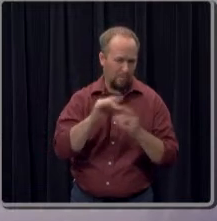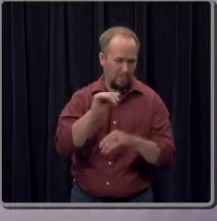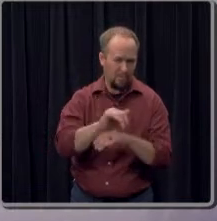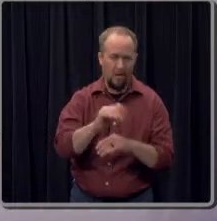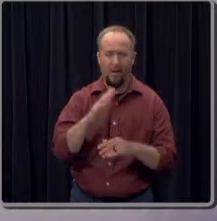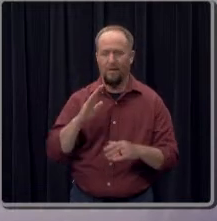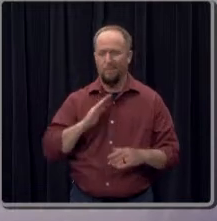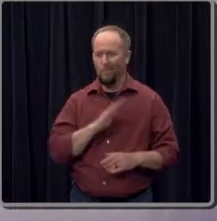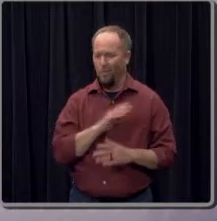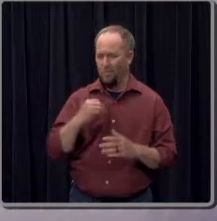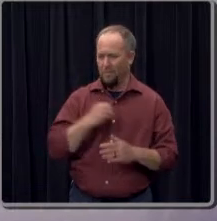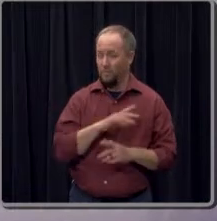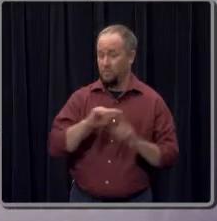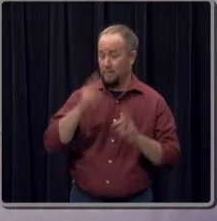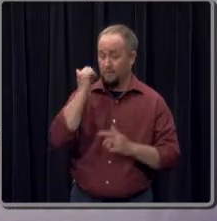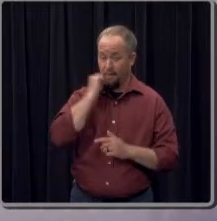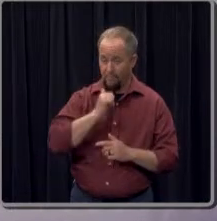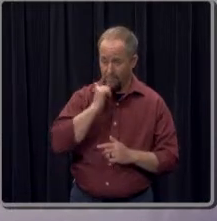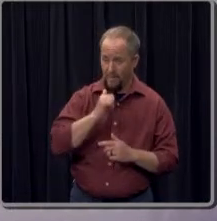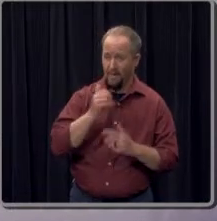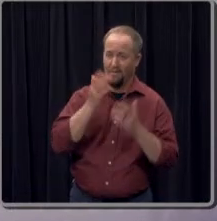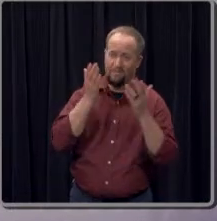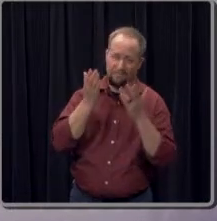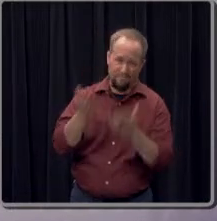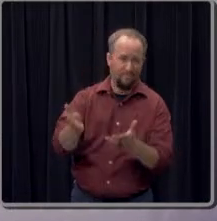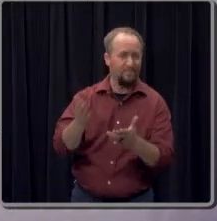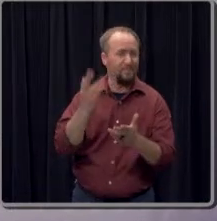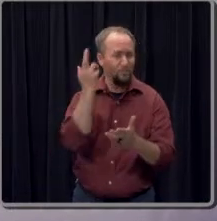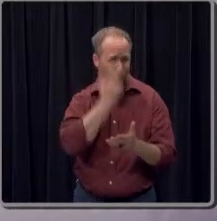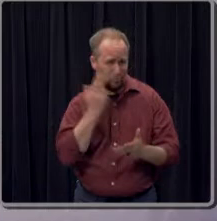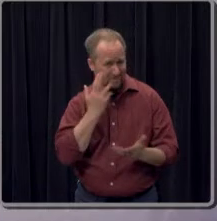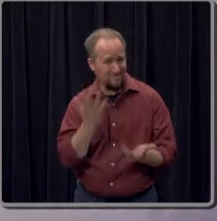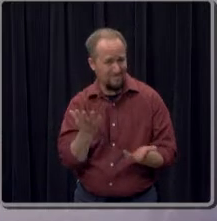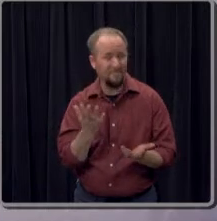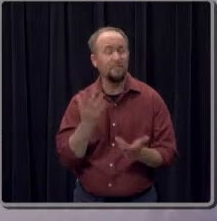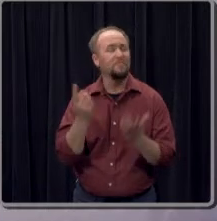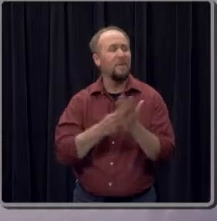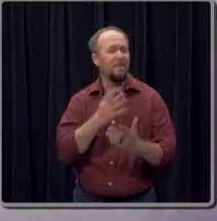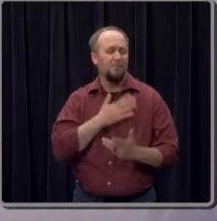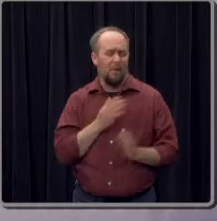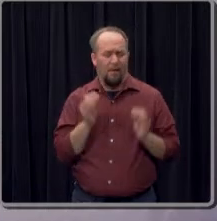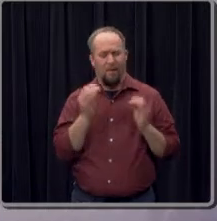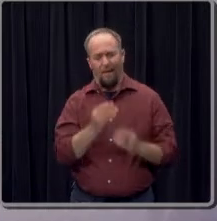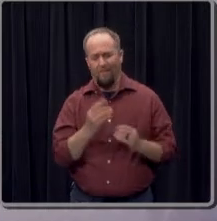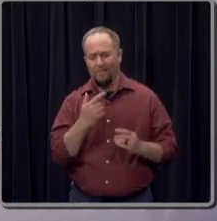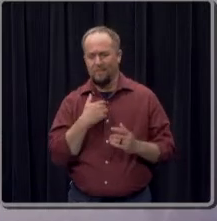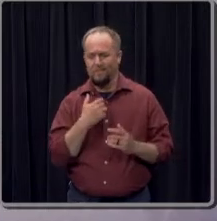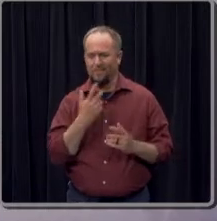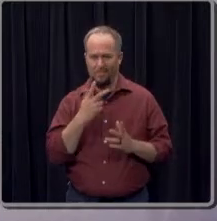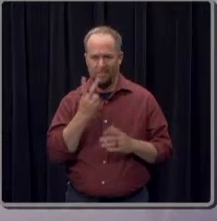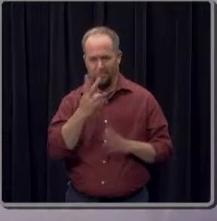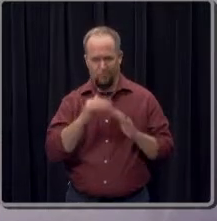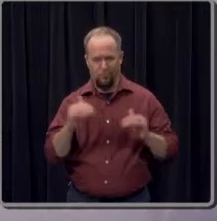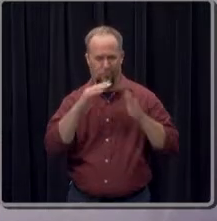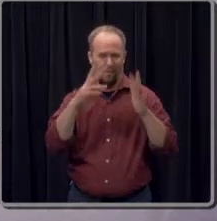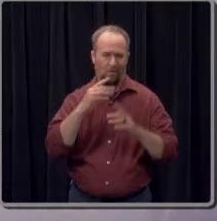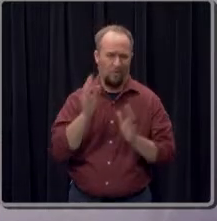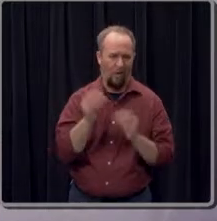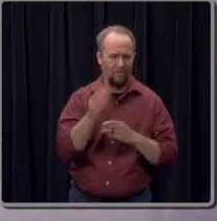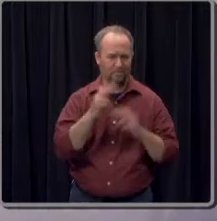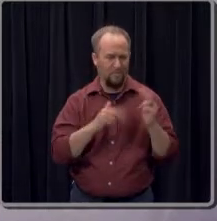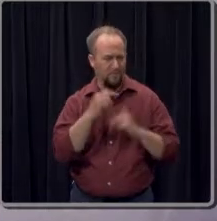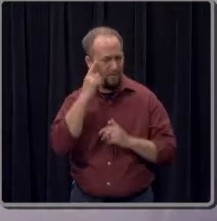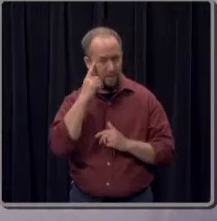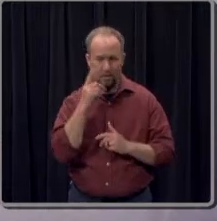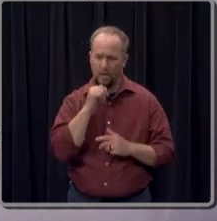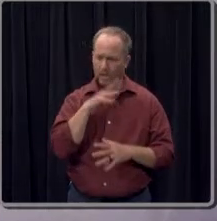board members, but each day this is what it's all about. I sometimes am in my office in this 2-story office building and think to myself, I did not get